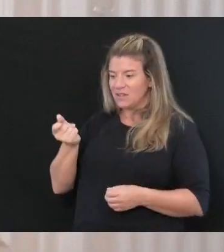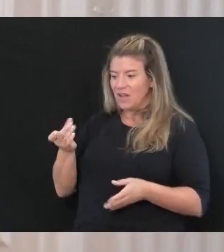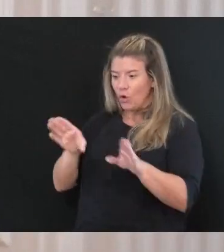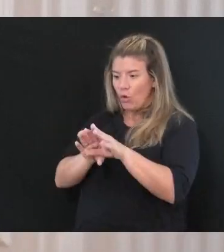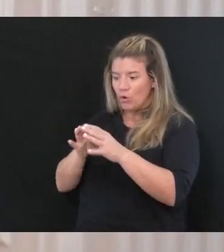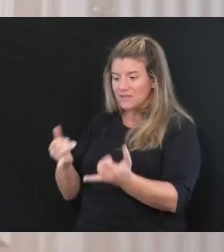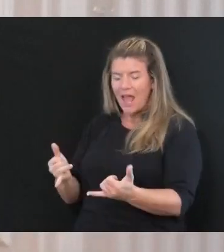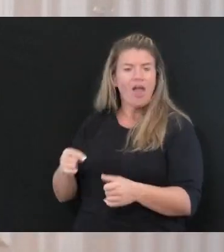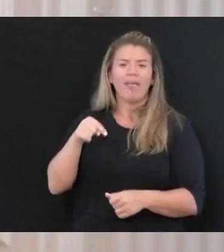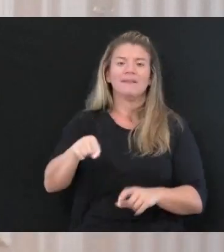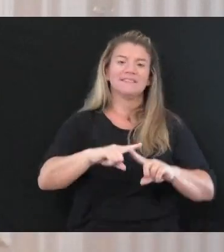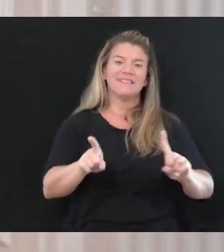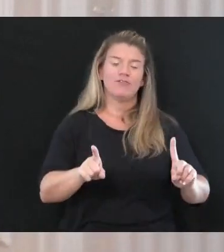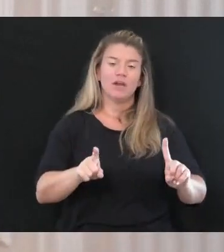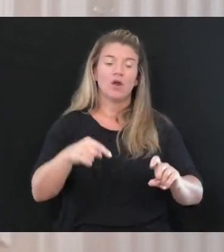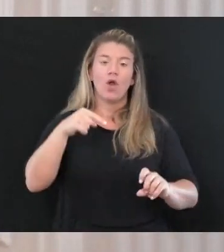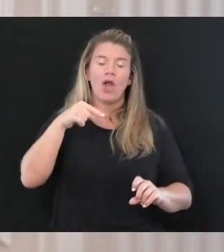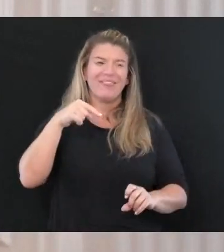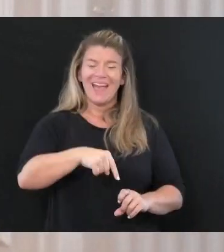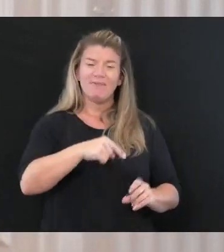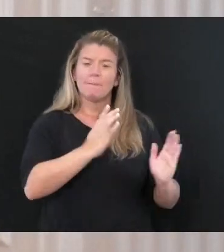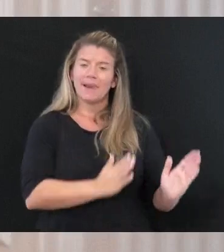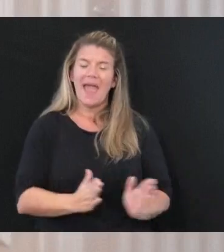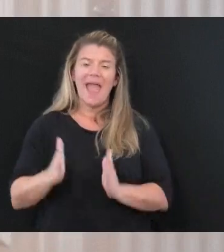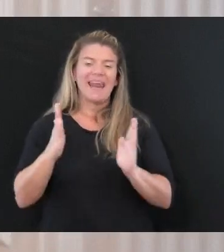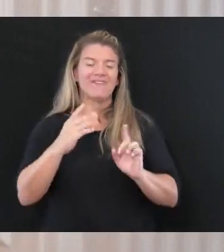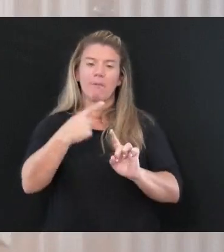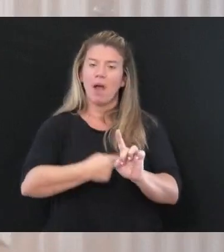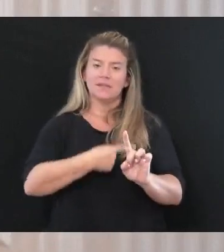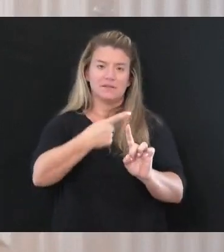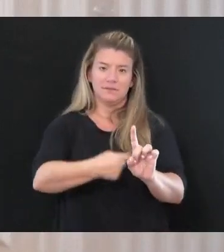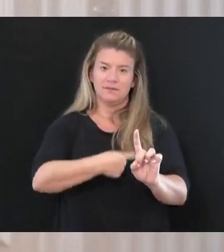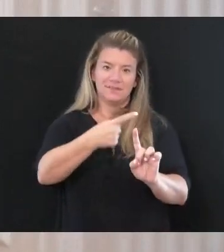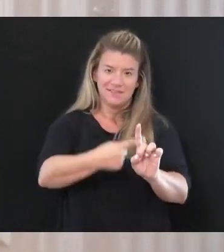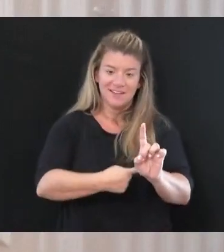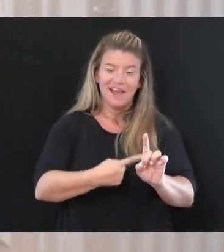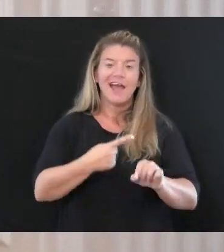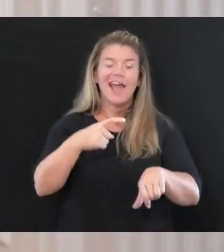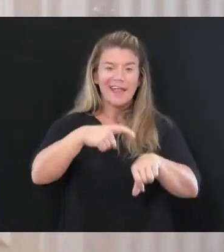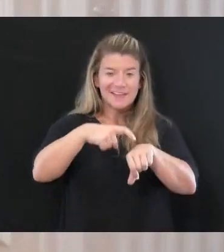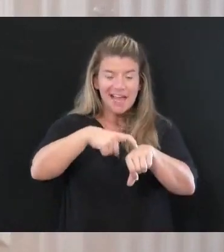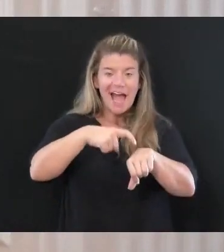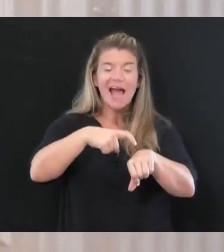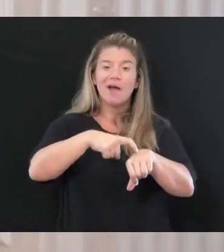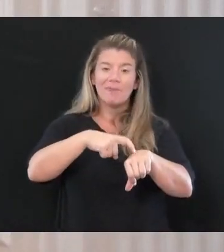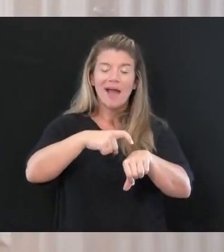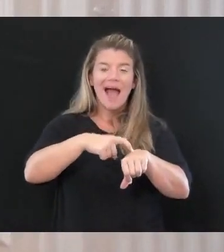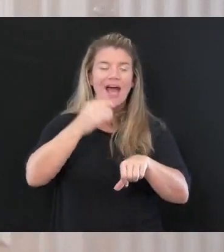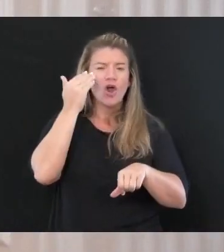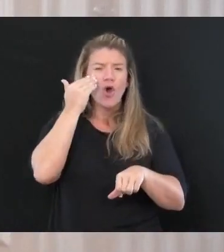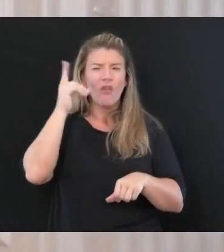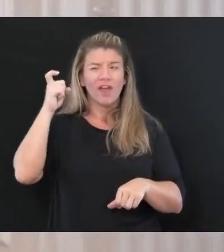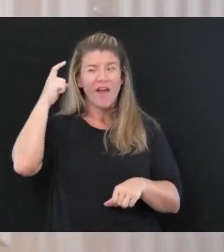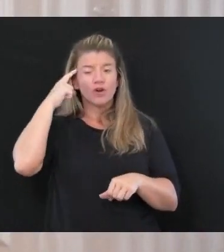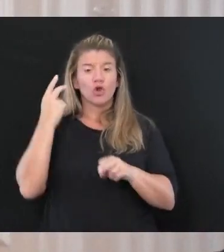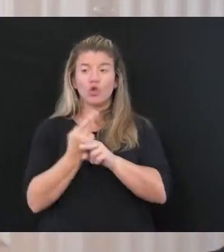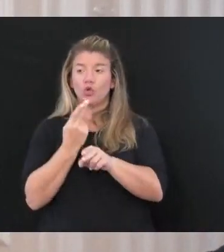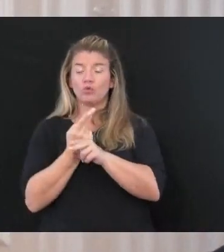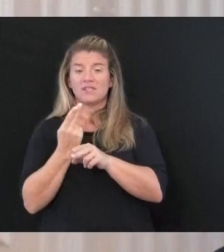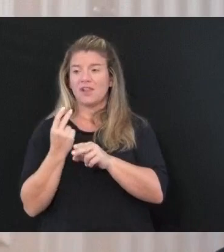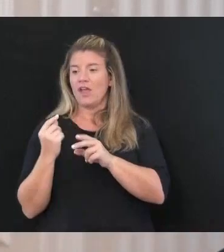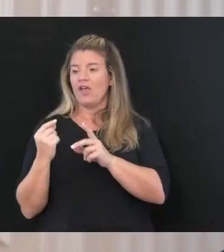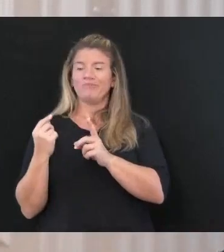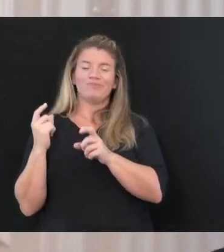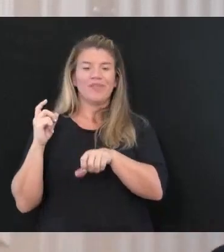very different. They've been planning for months. And not only that, the time, I know we've heard the governor use the term, we bought